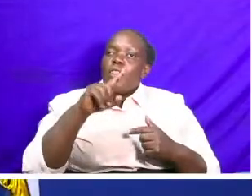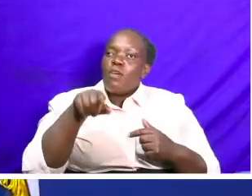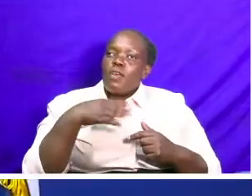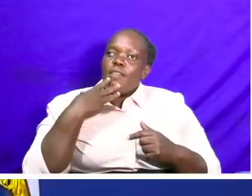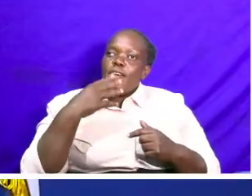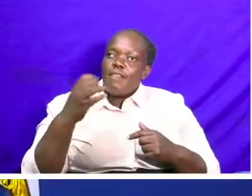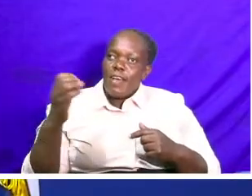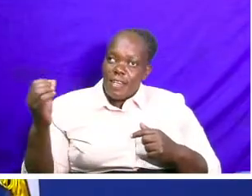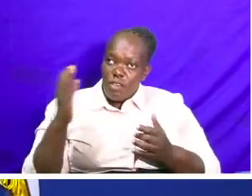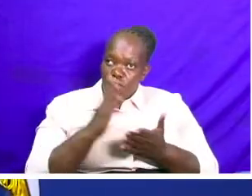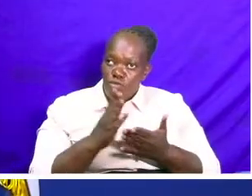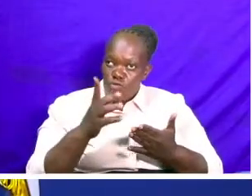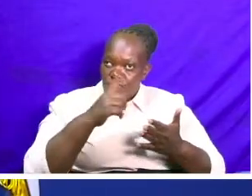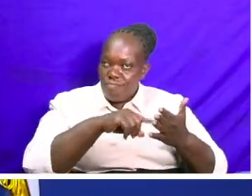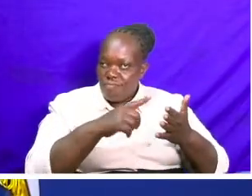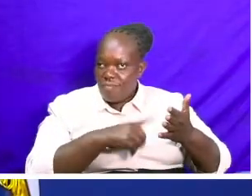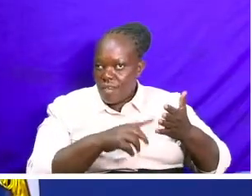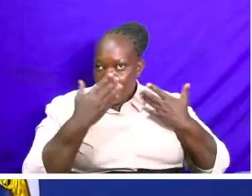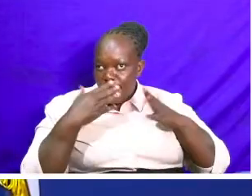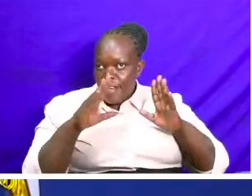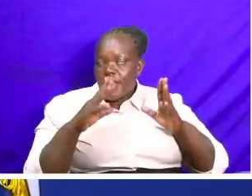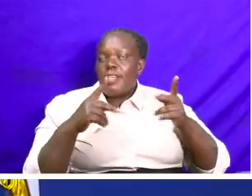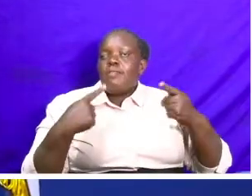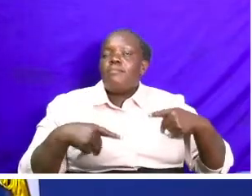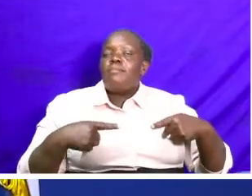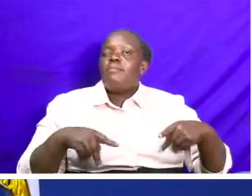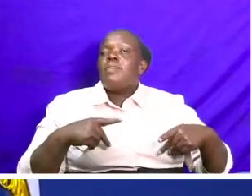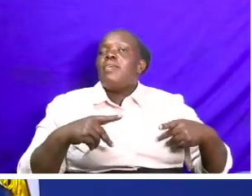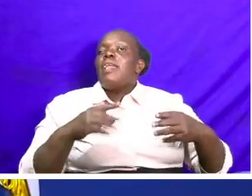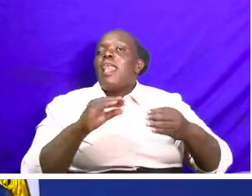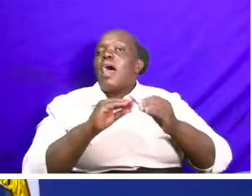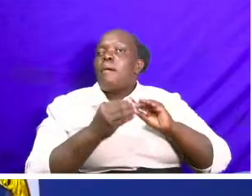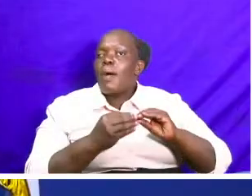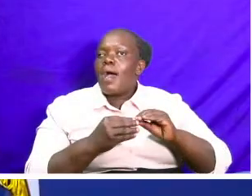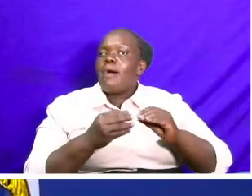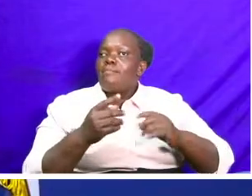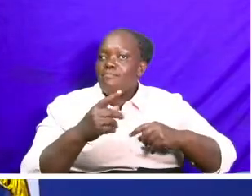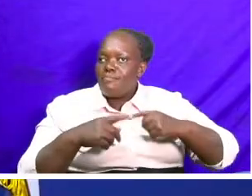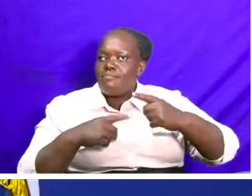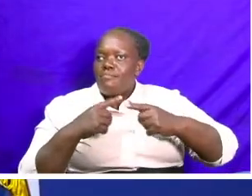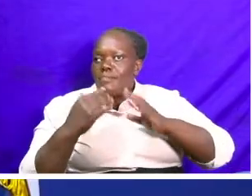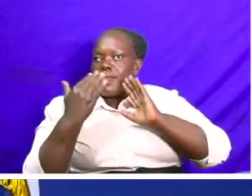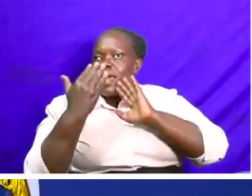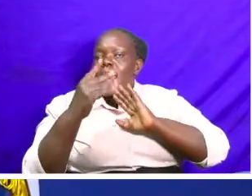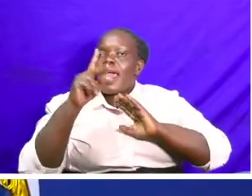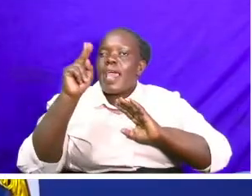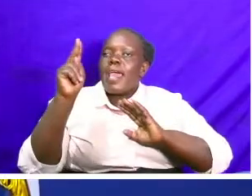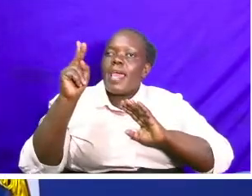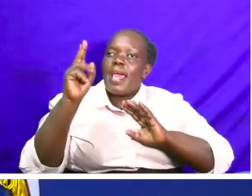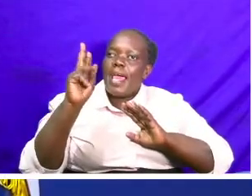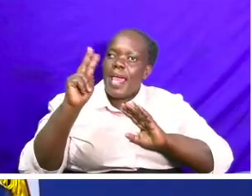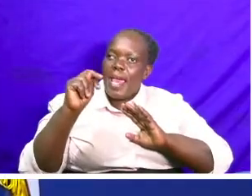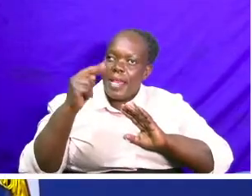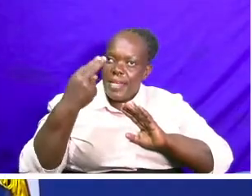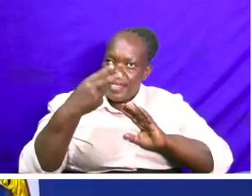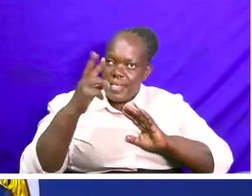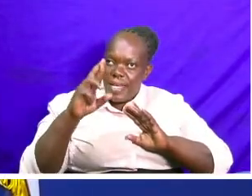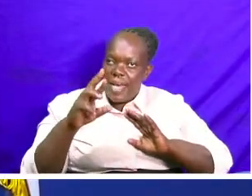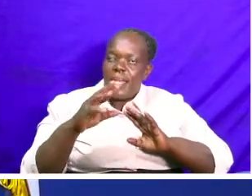or so have been verified, and the numbers keep on going. So if you have any claim, please approach KNCHR, approach